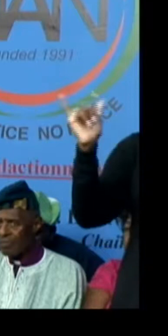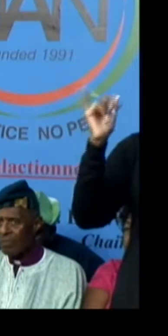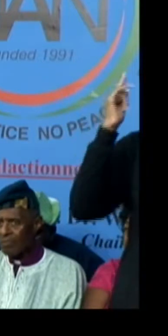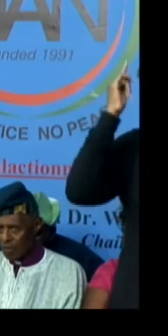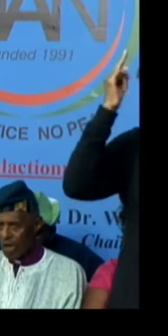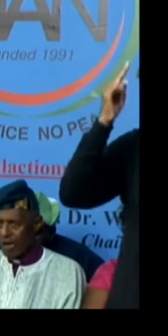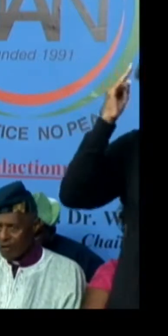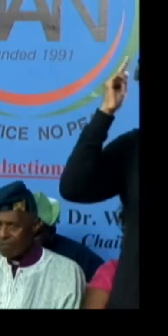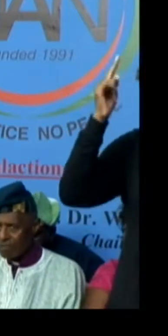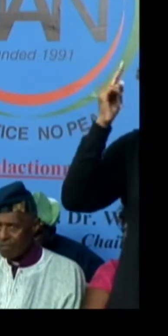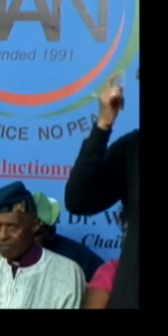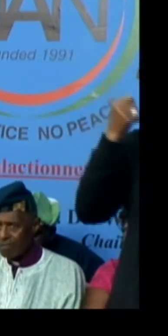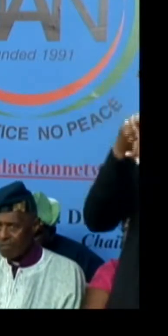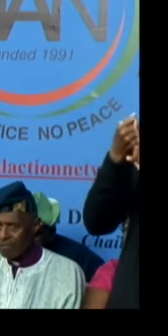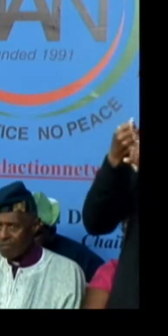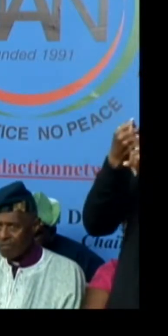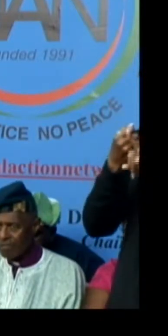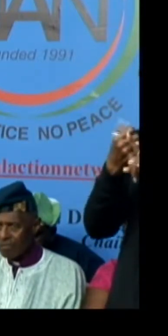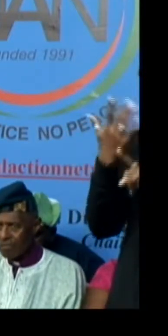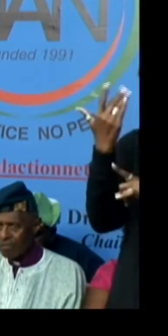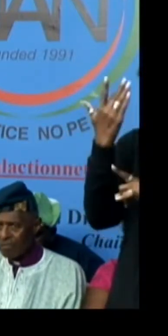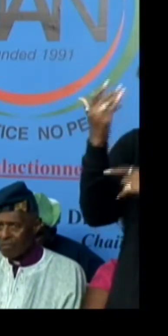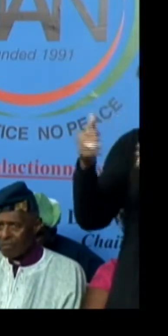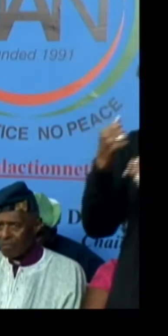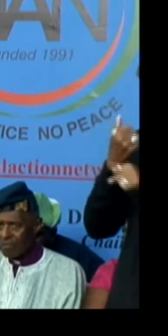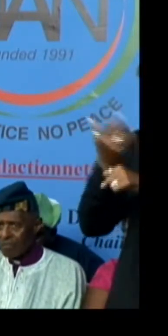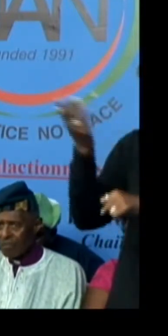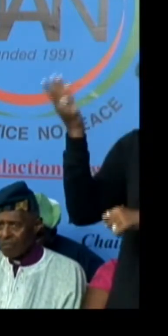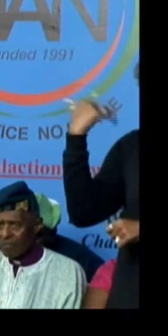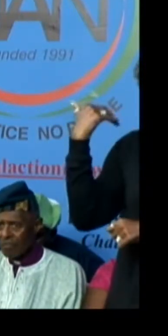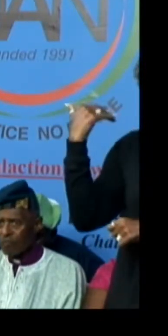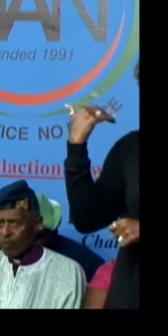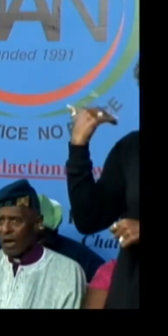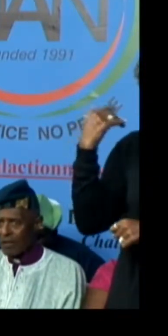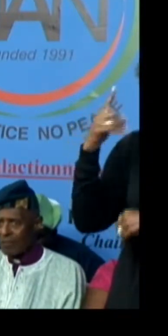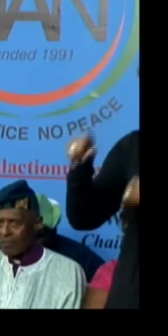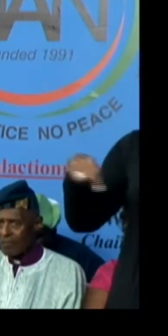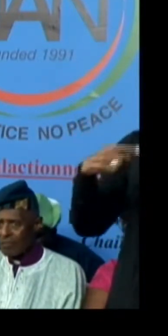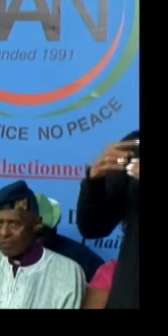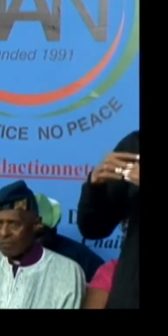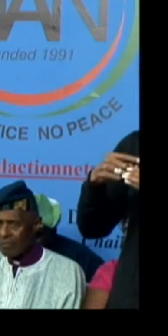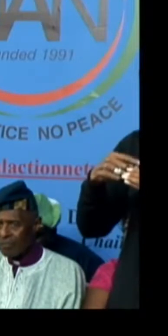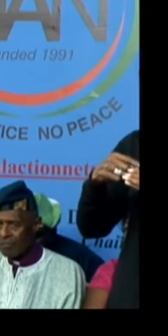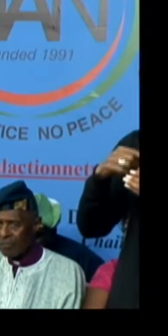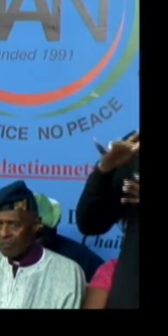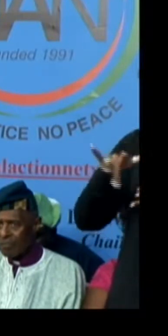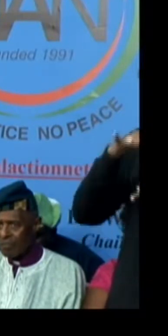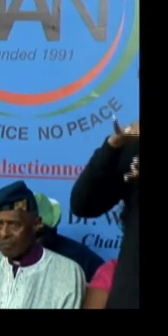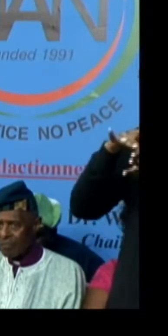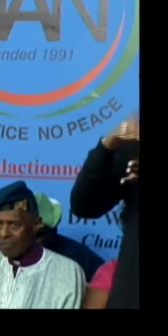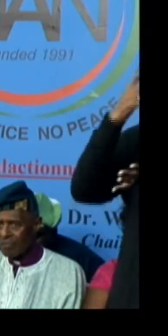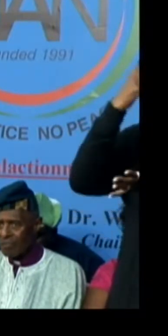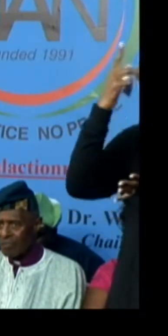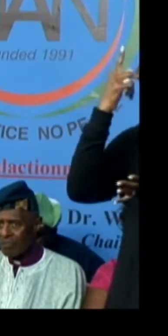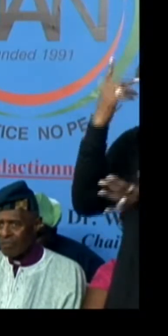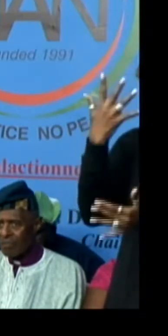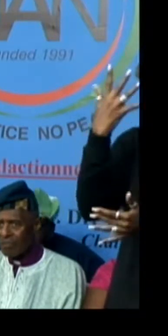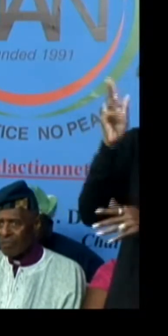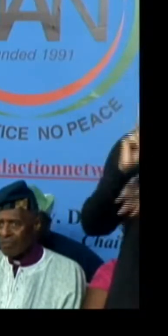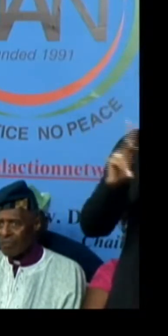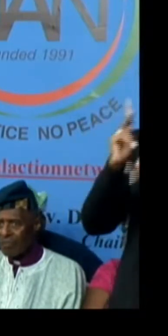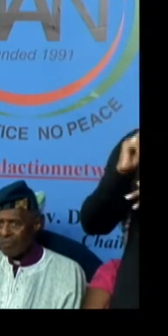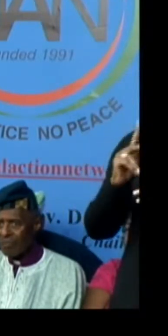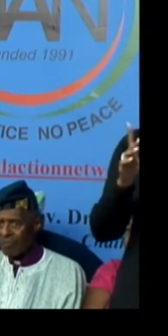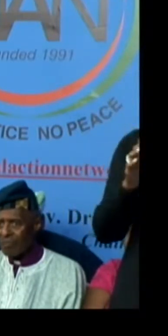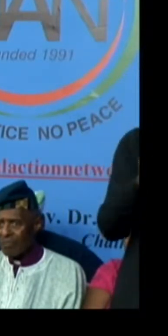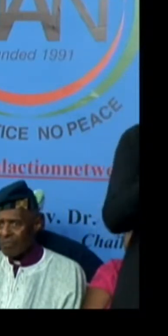this morning, that went to jail for years for a crime they didn't commit. Him playing tough, him playing rough,